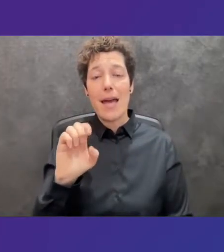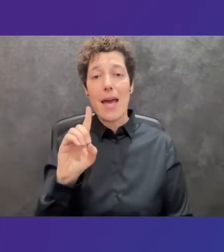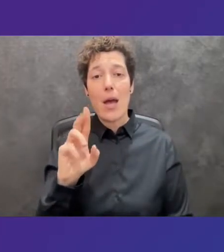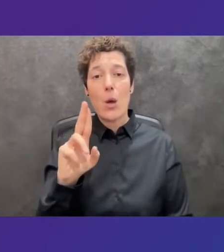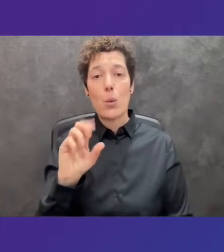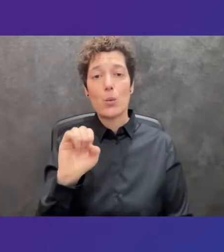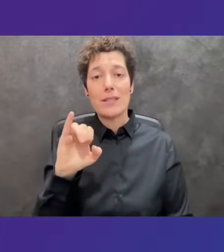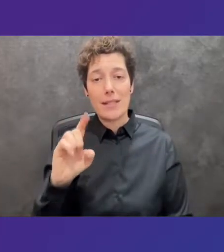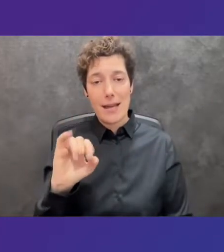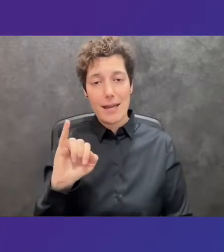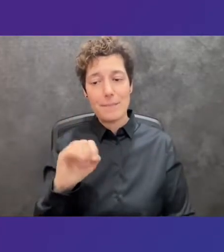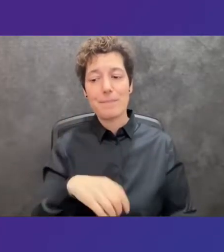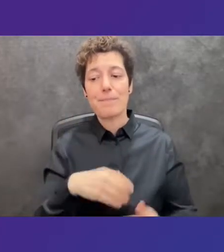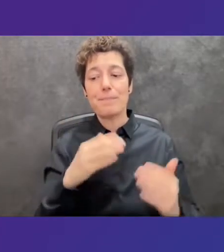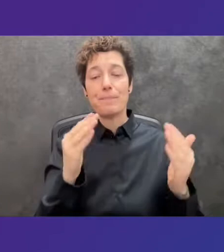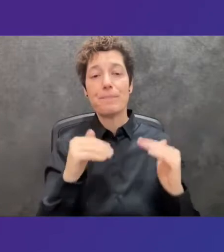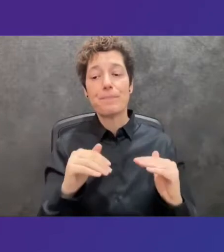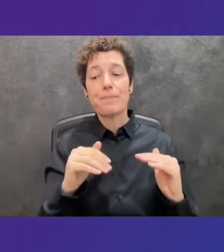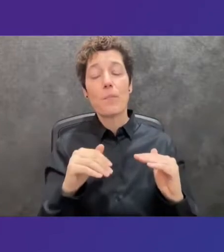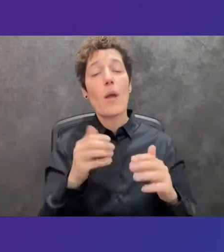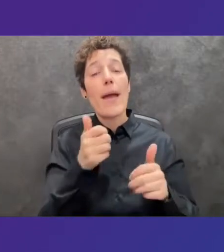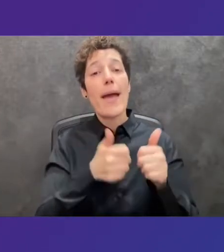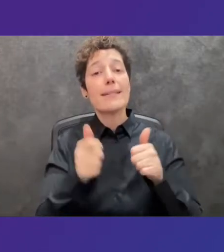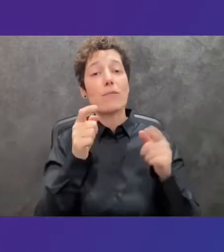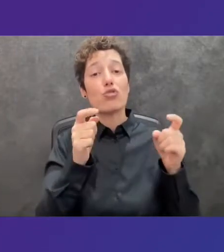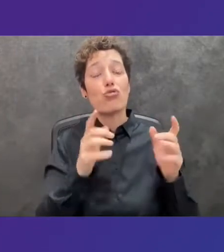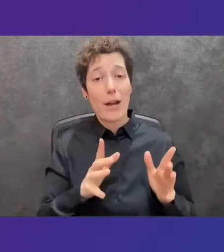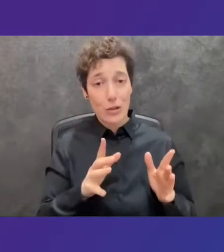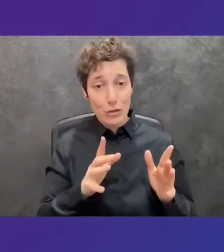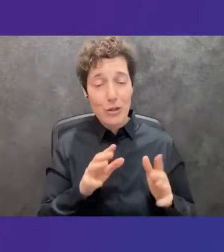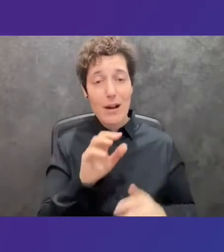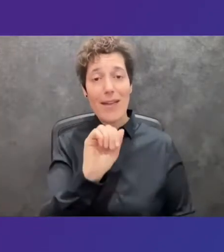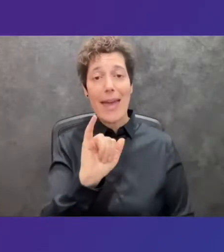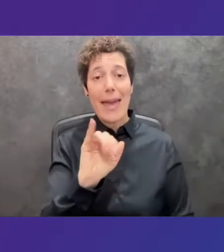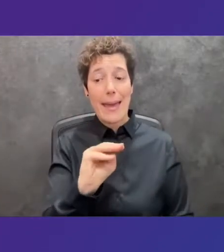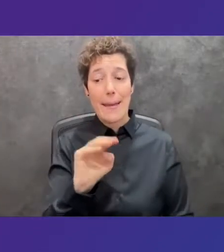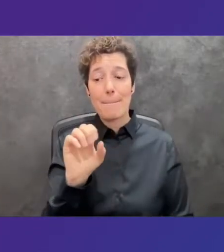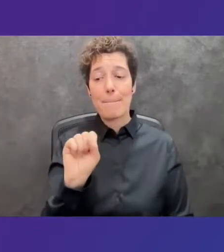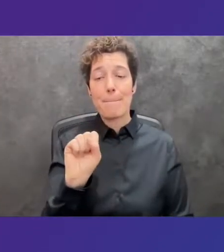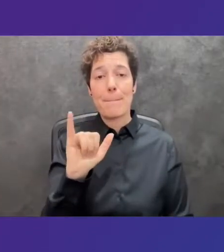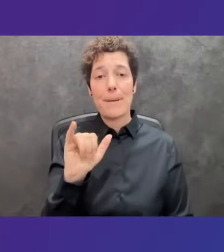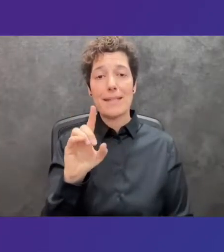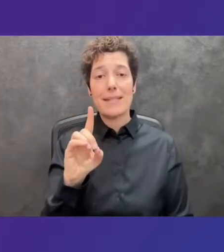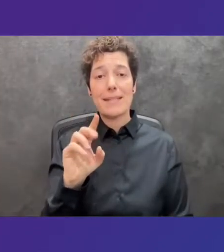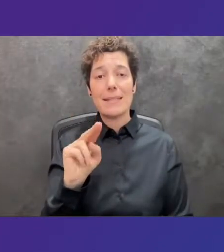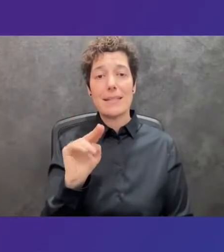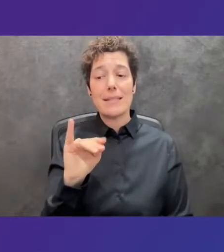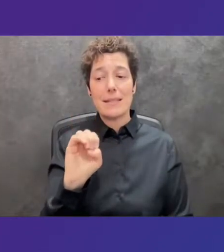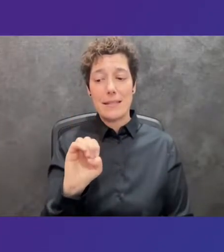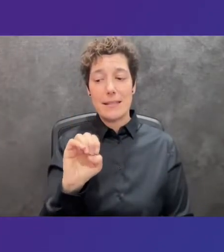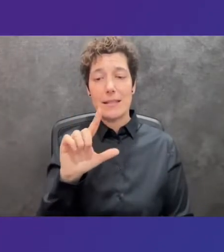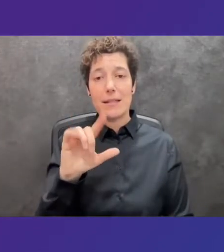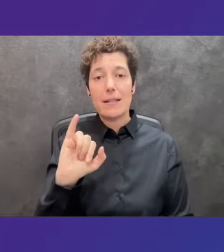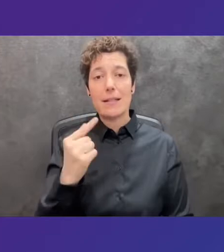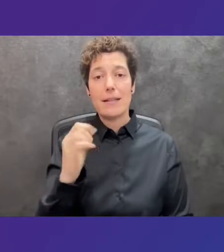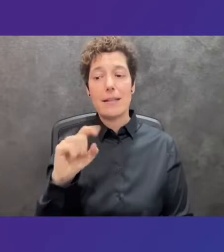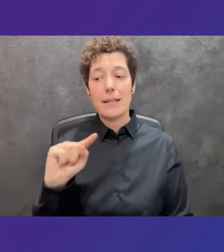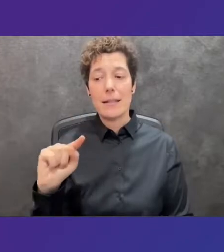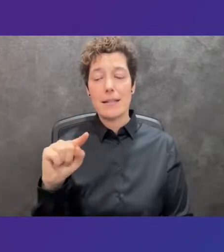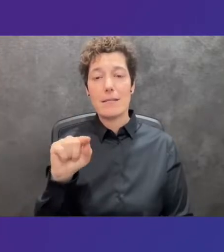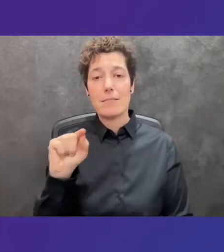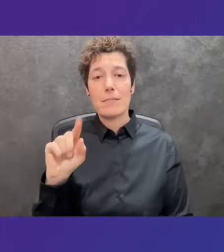Executive Director of A.I.M by Kyle Abraham, Sydnie Liggett-Dennis, and Executive Artistic Director of